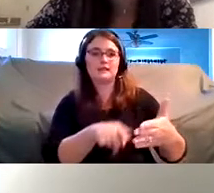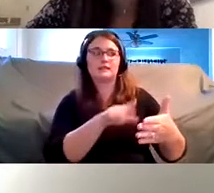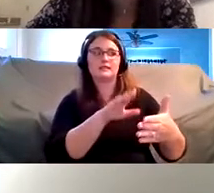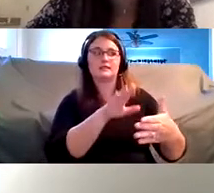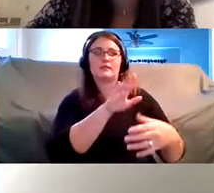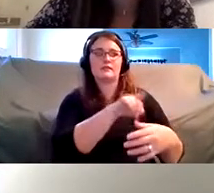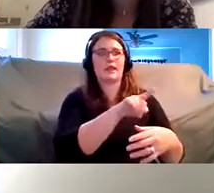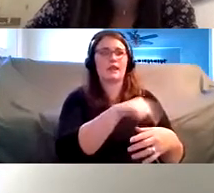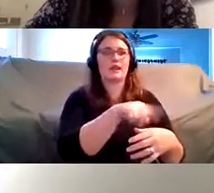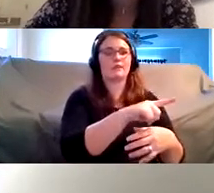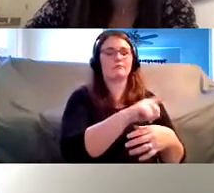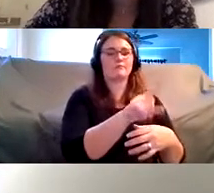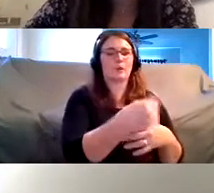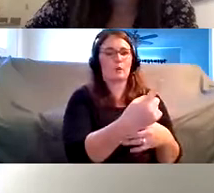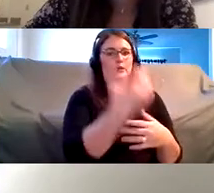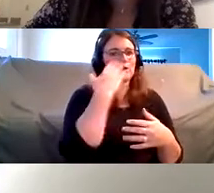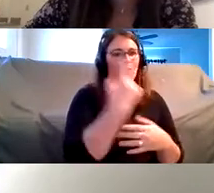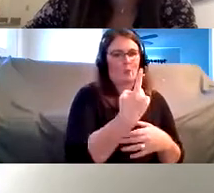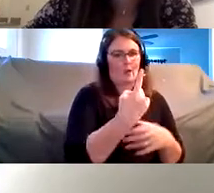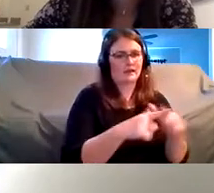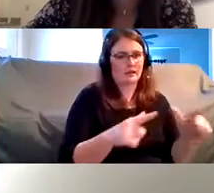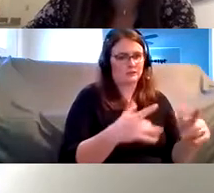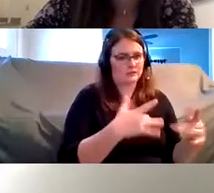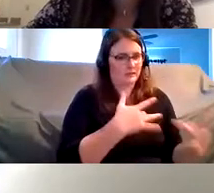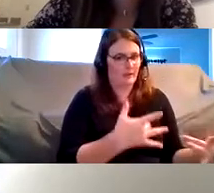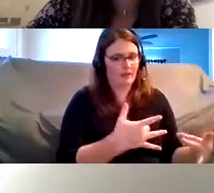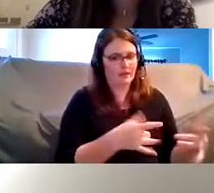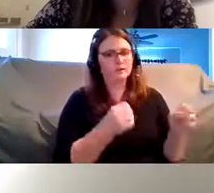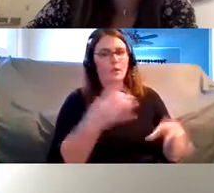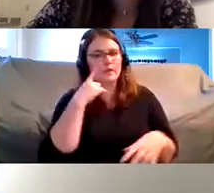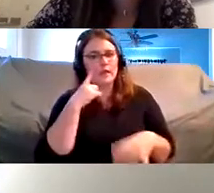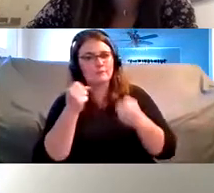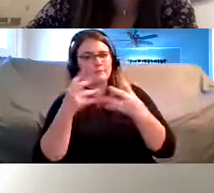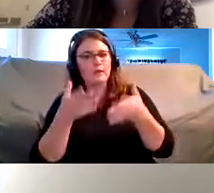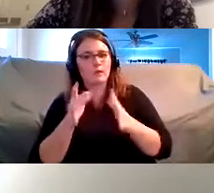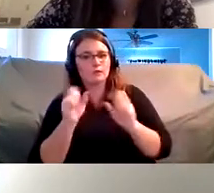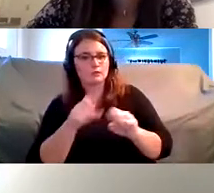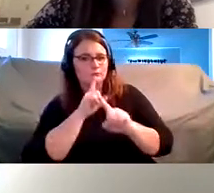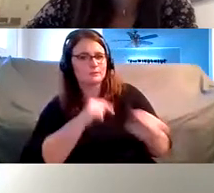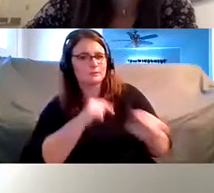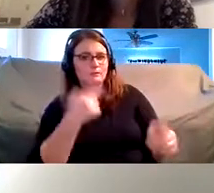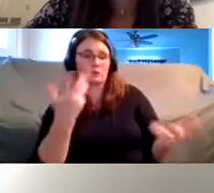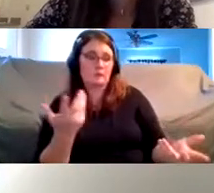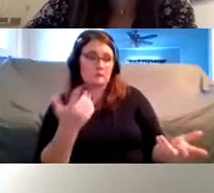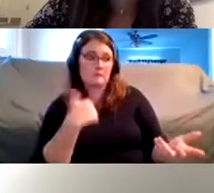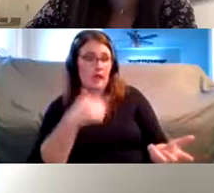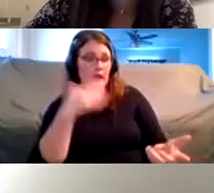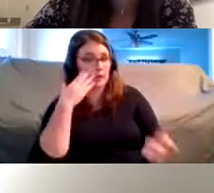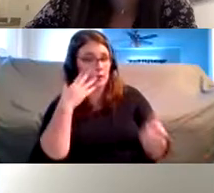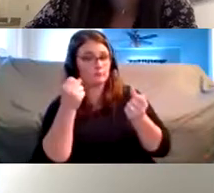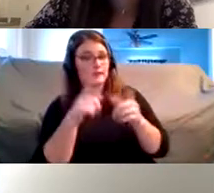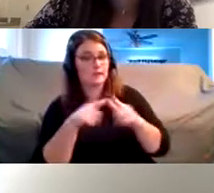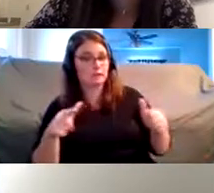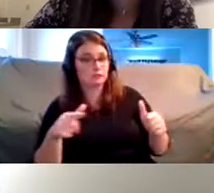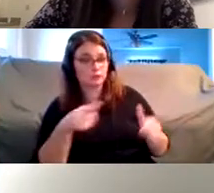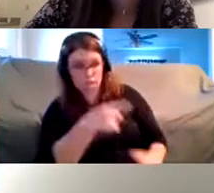so I think there are very interesting ways you could kind of respond to that, like, well, I know multiple languages. Do you? You know, maybe that's harsh,